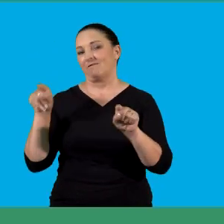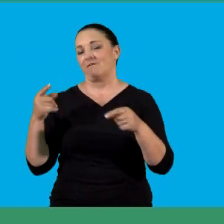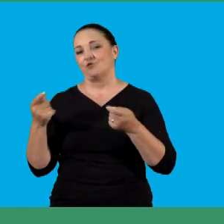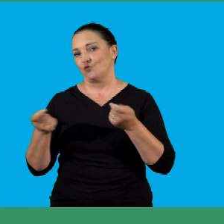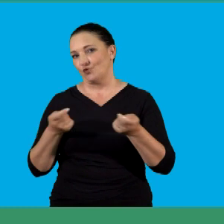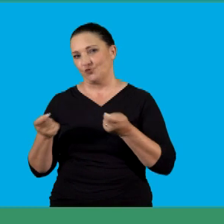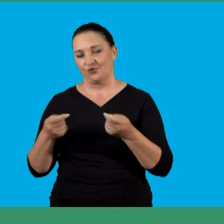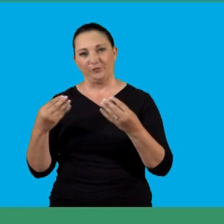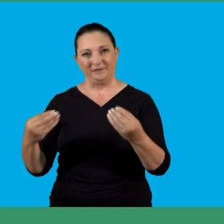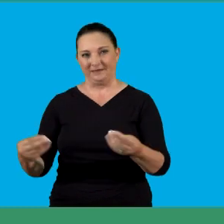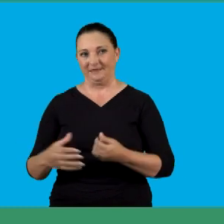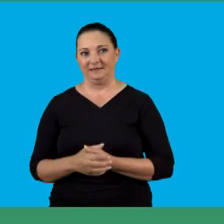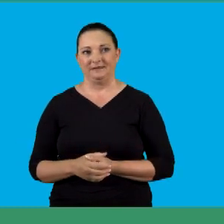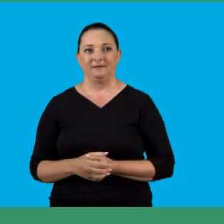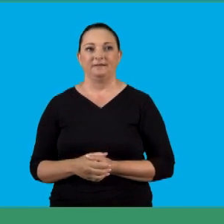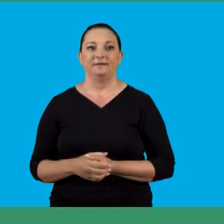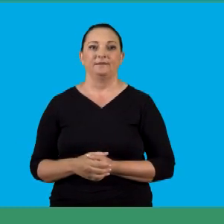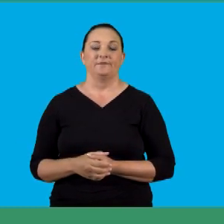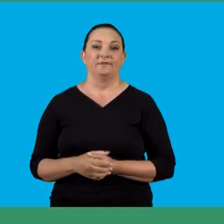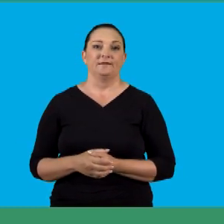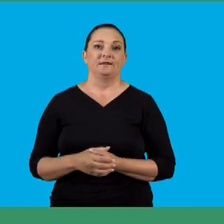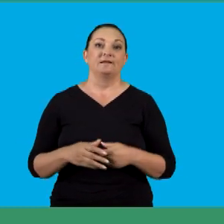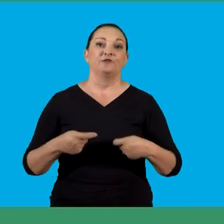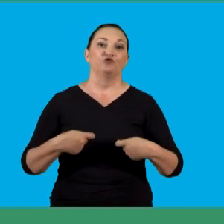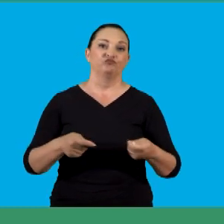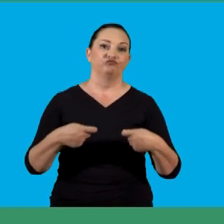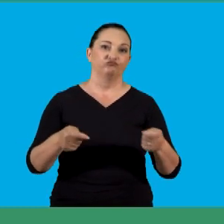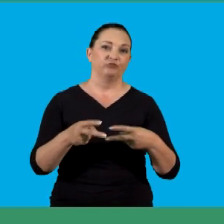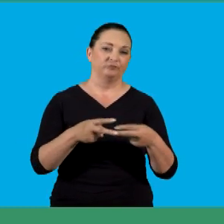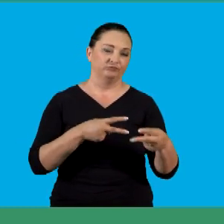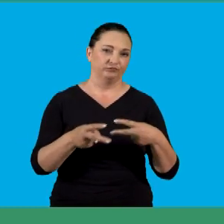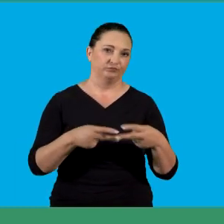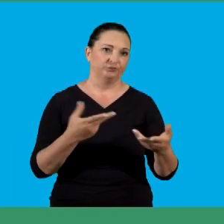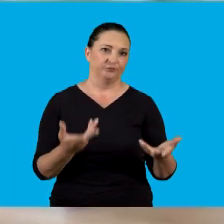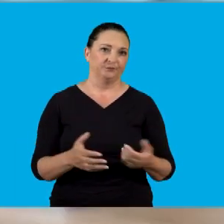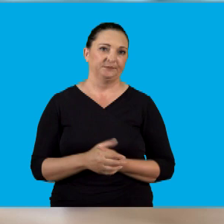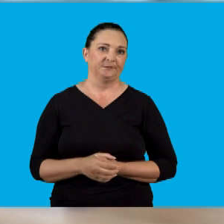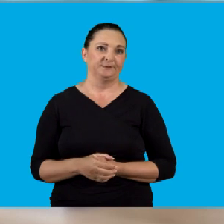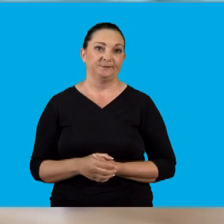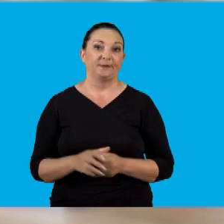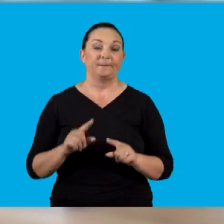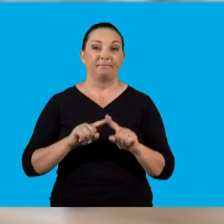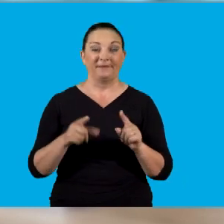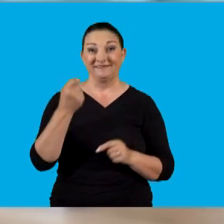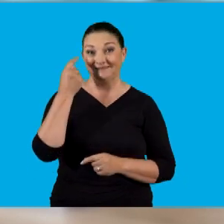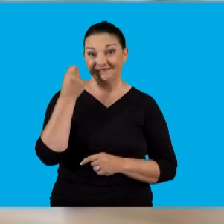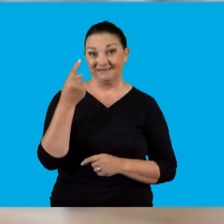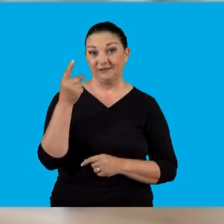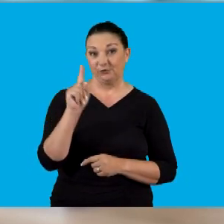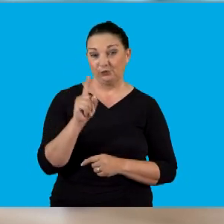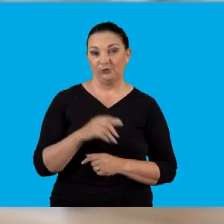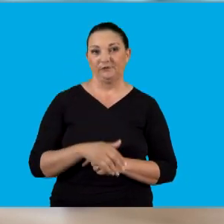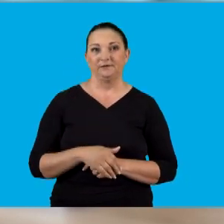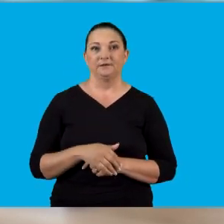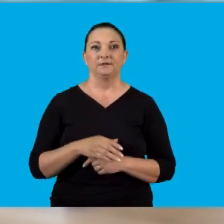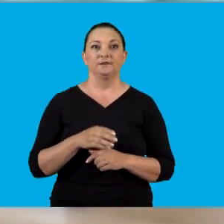control over these businesses. And we also have our retailers. So learners, you need to understand that